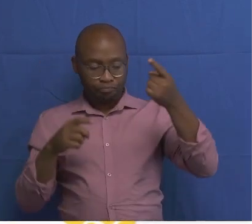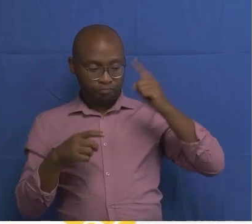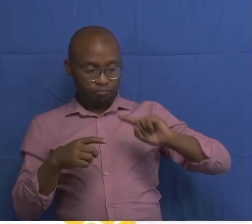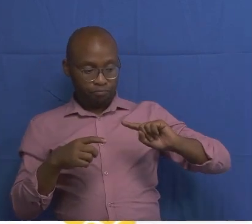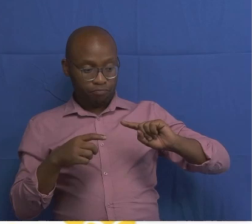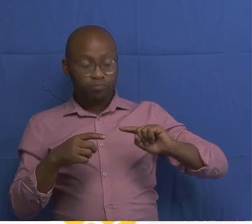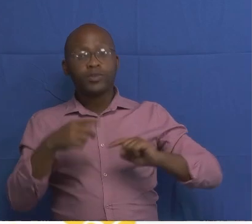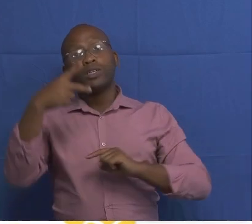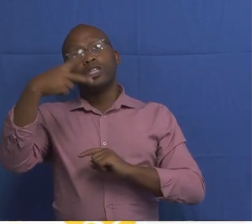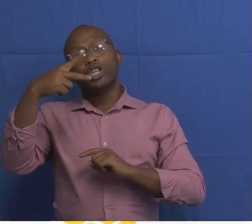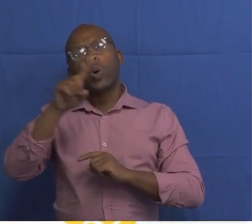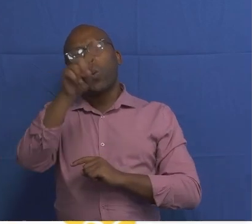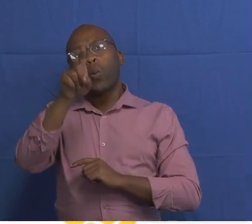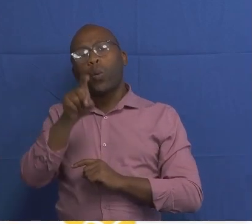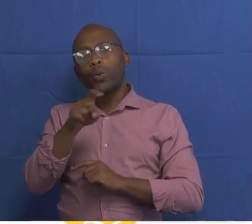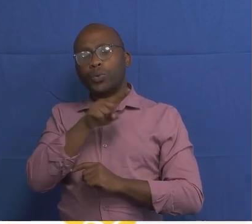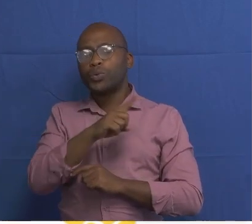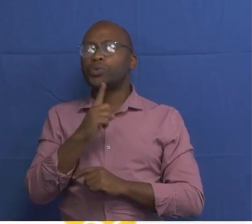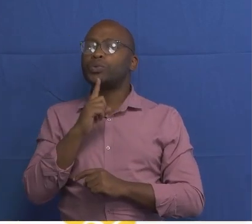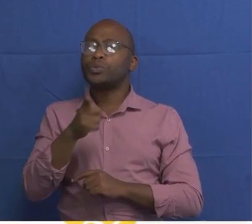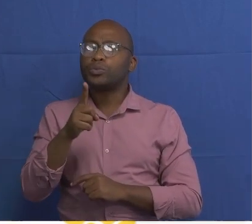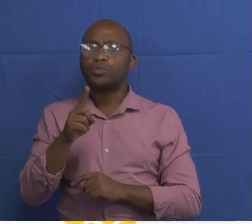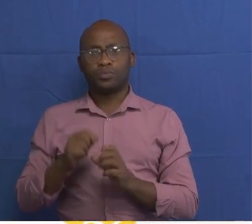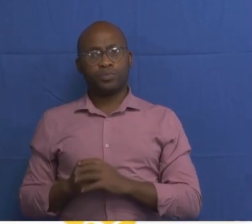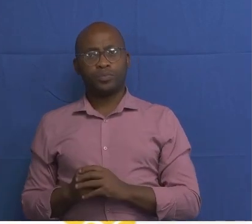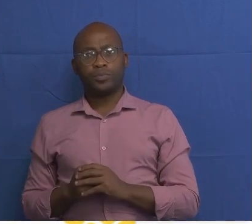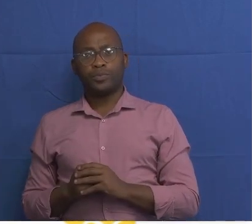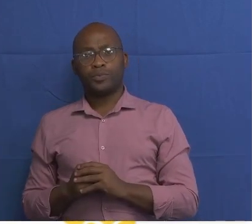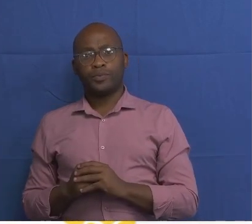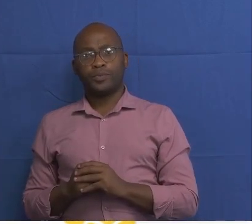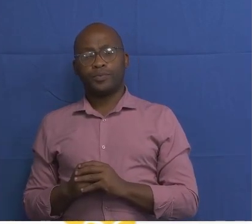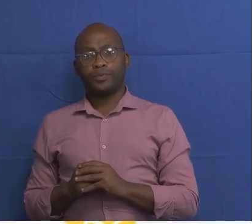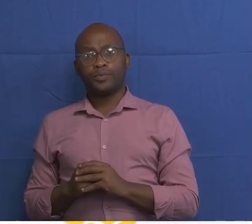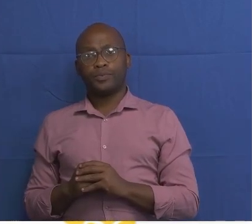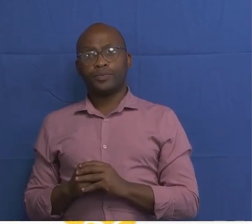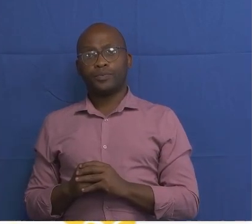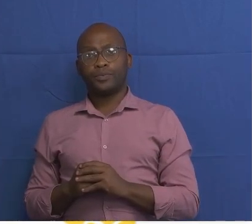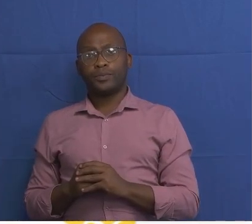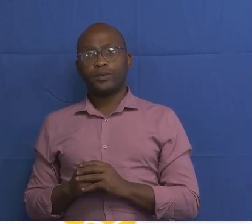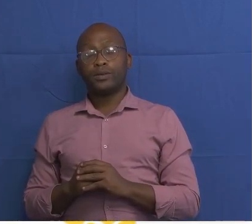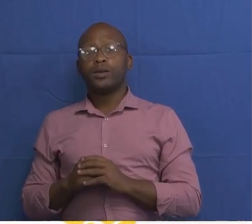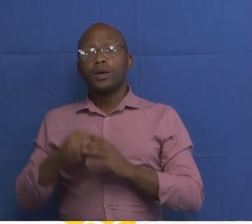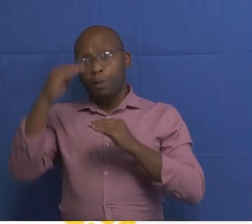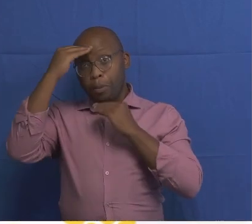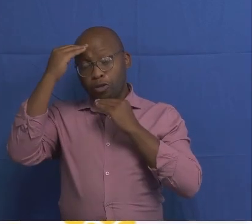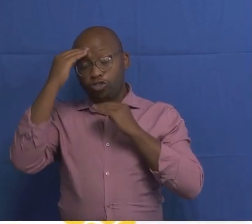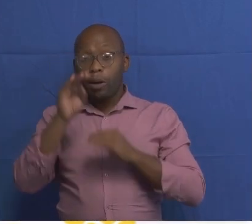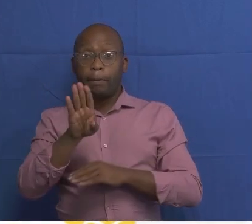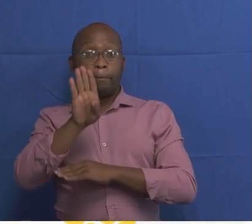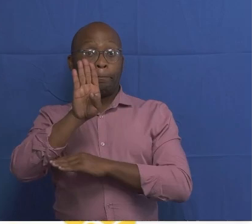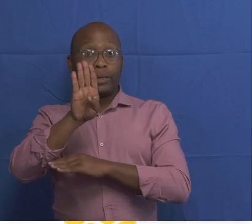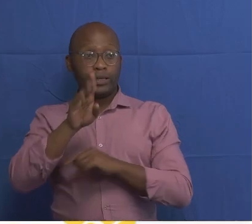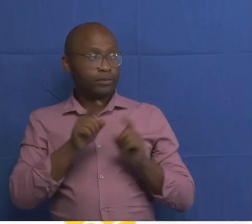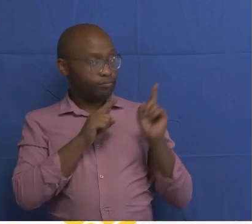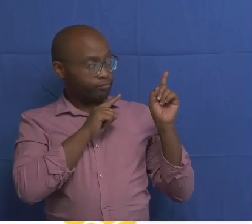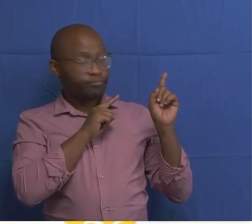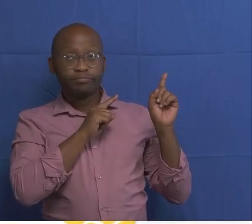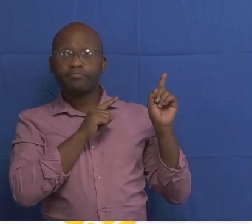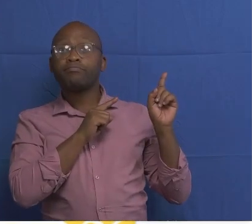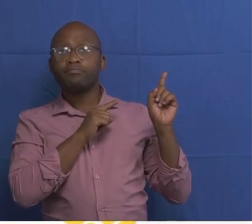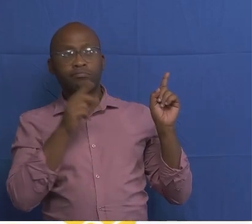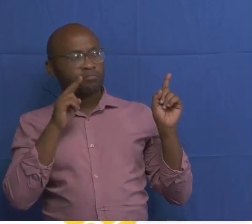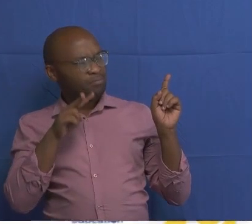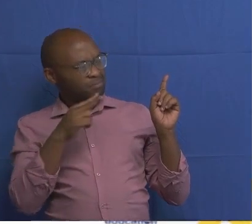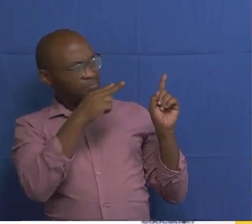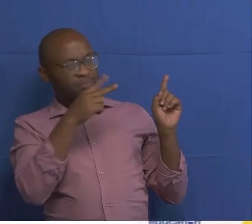second question is saying, what is the phenotype of picture B? Now, if we look at picture B, let us